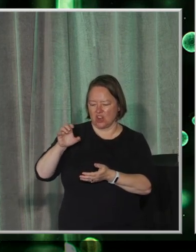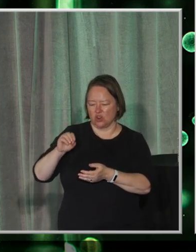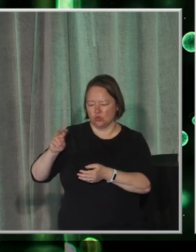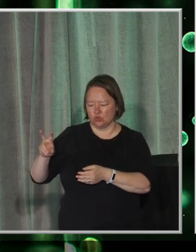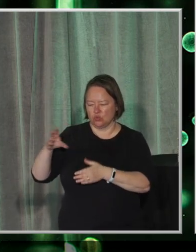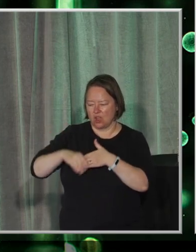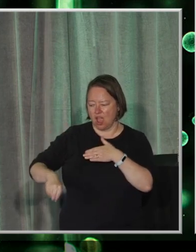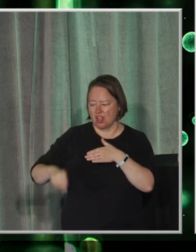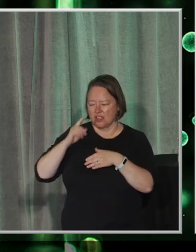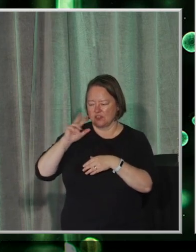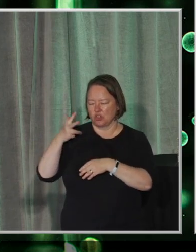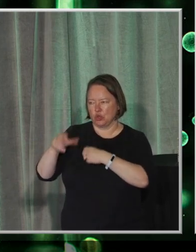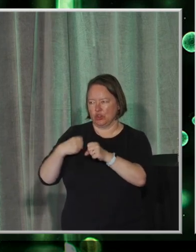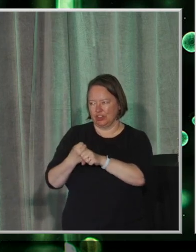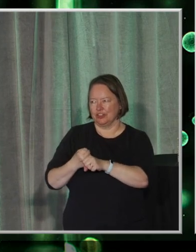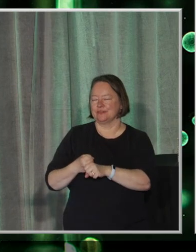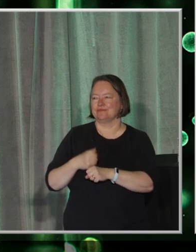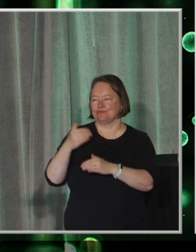$31,882. Next.